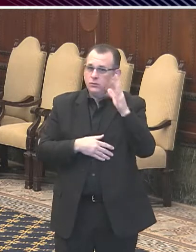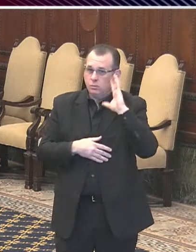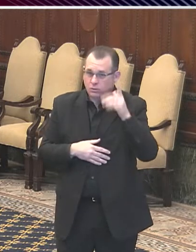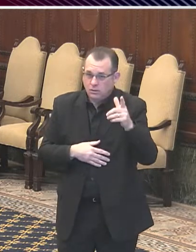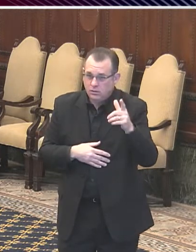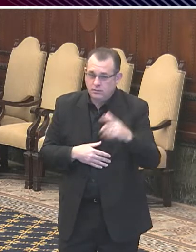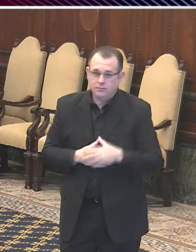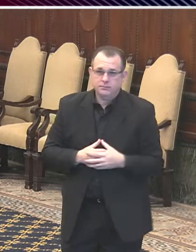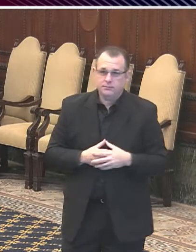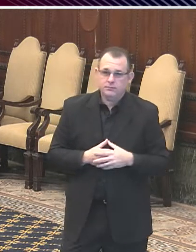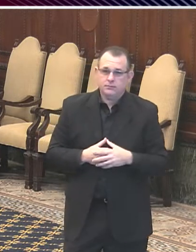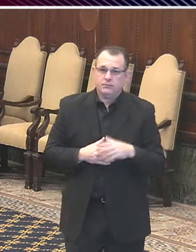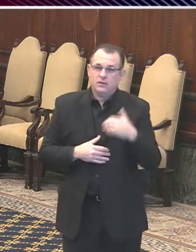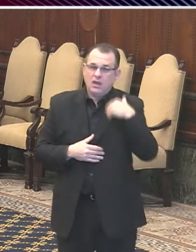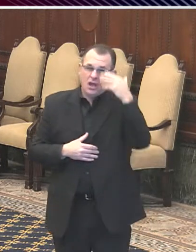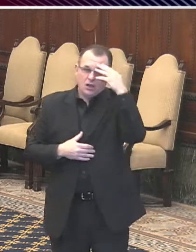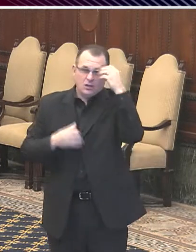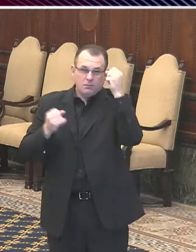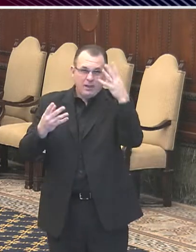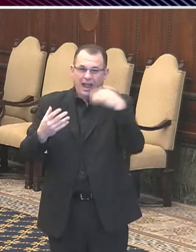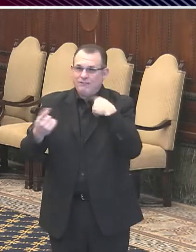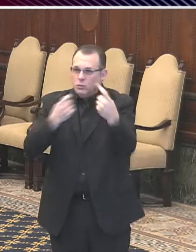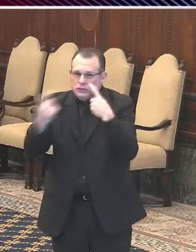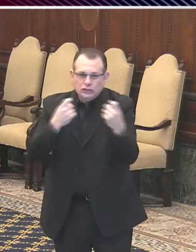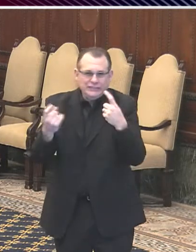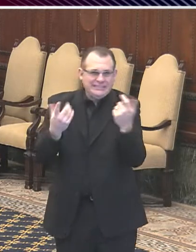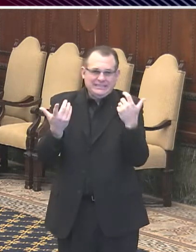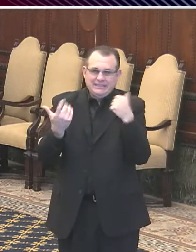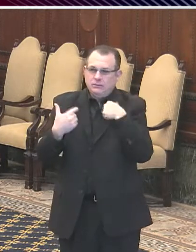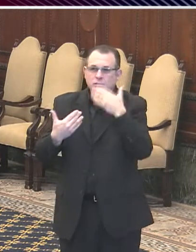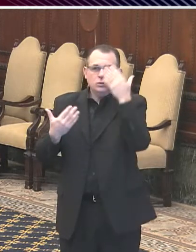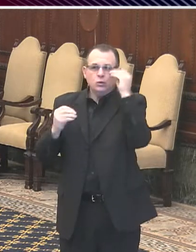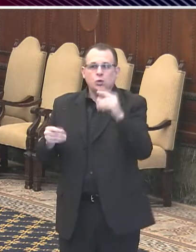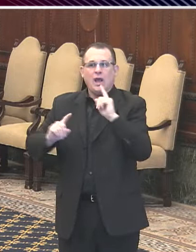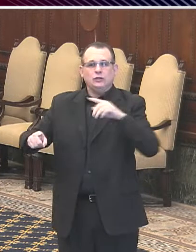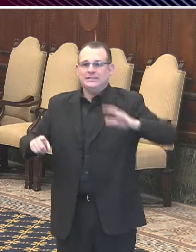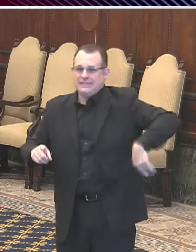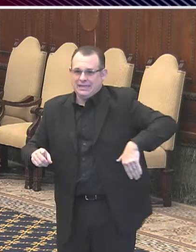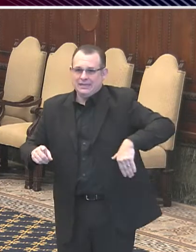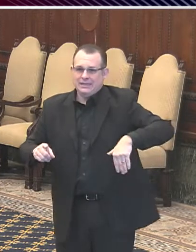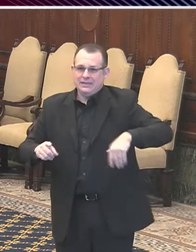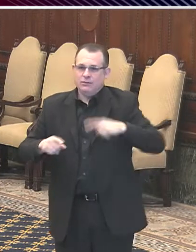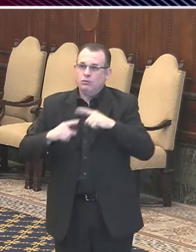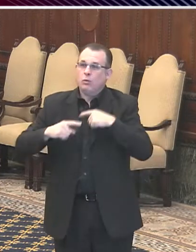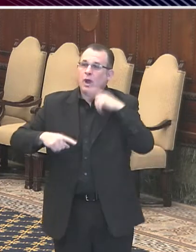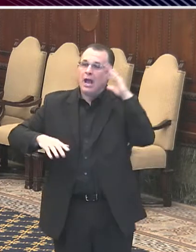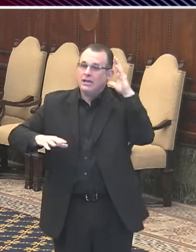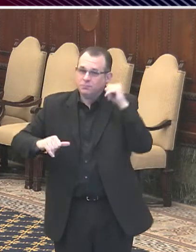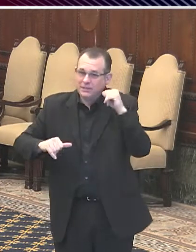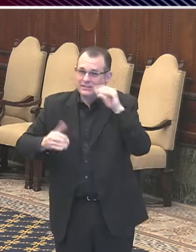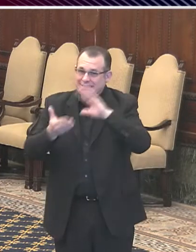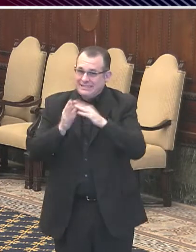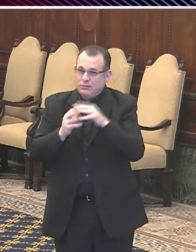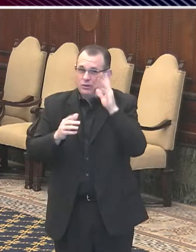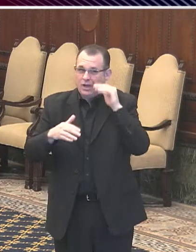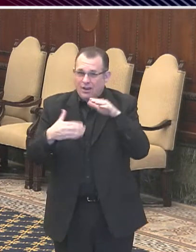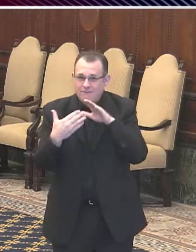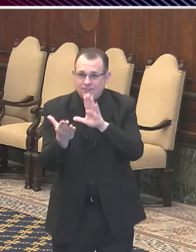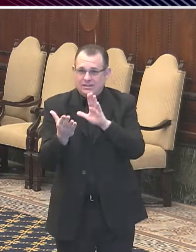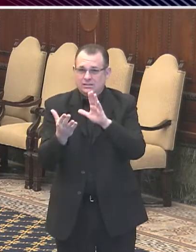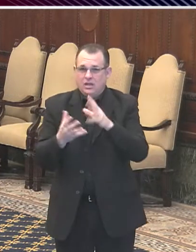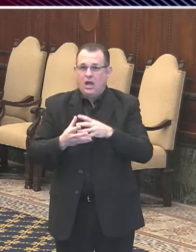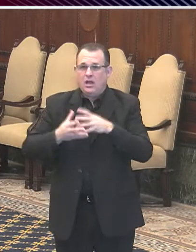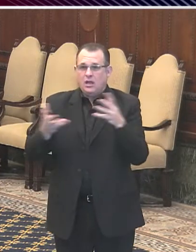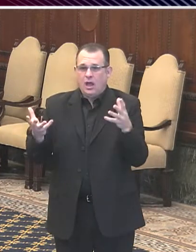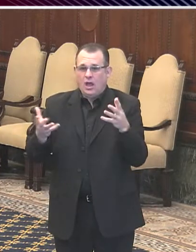questions, but we don't have answers yet to all your questions. I can tell you that we anticipate that the city will face substantial increase